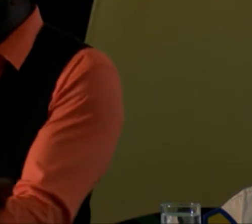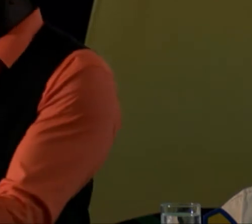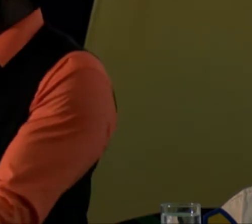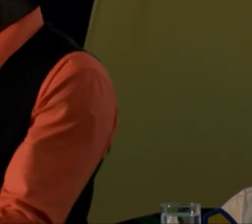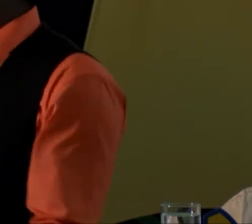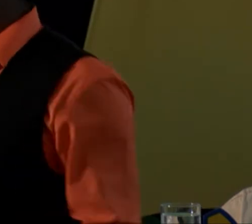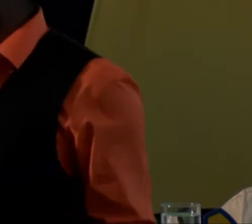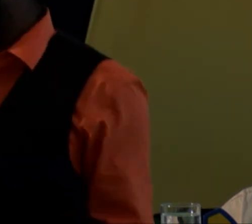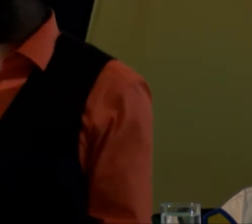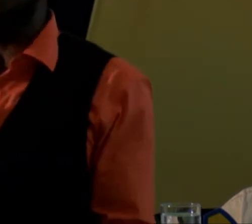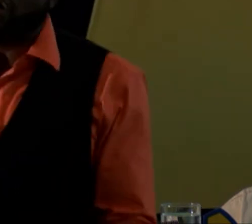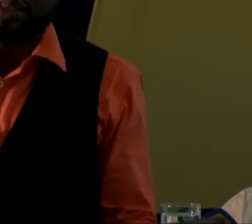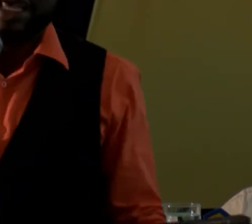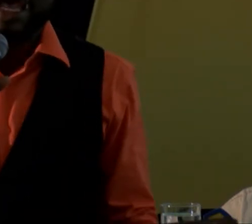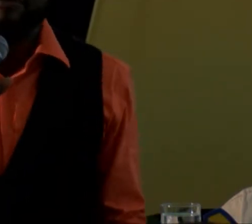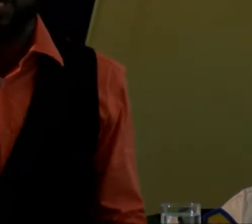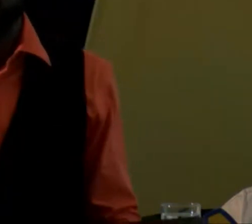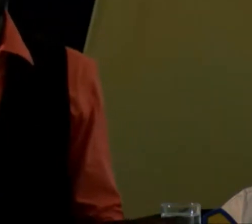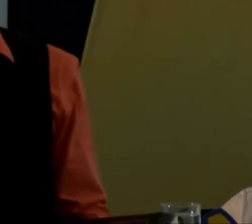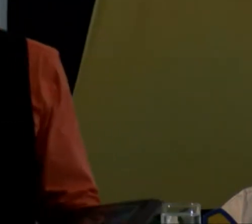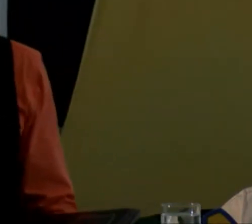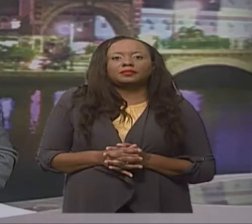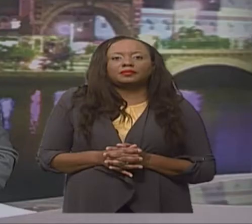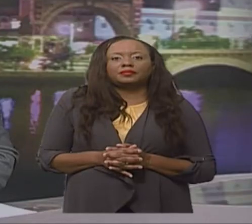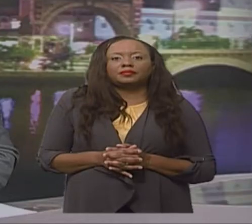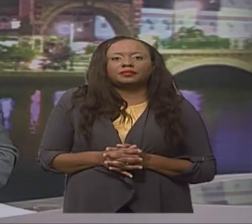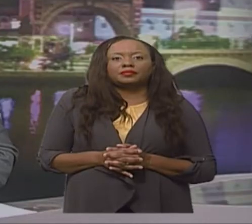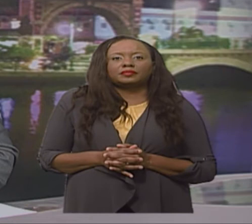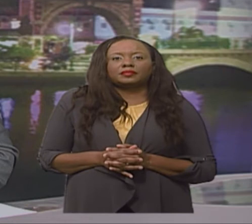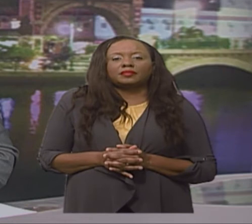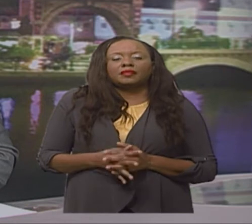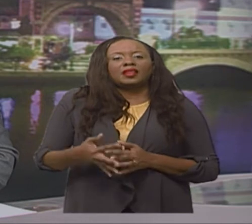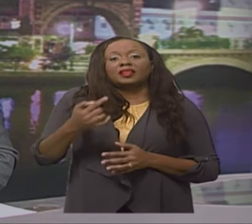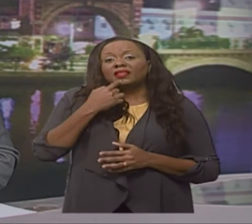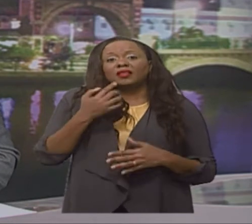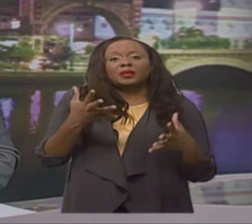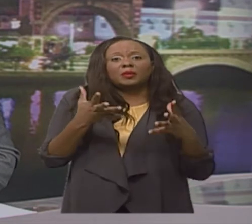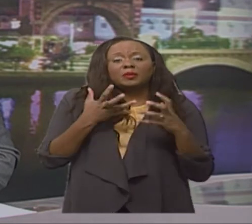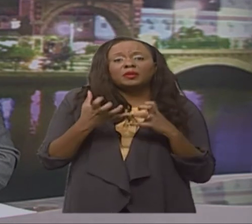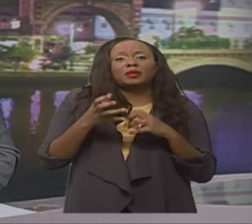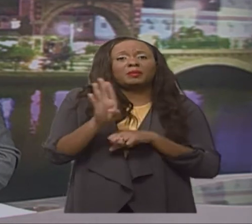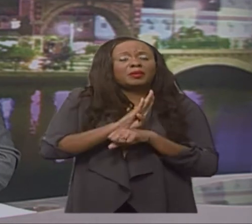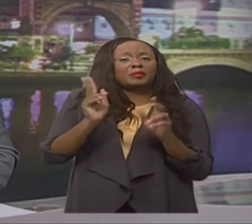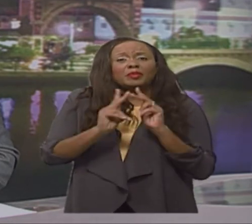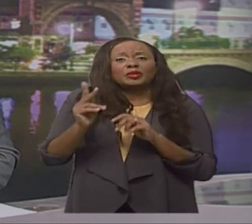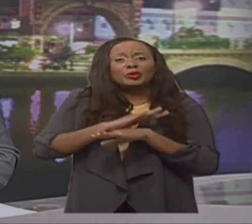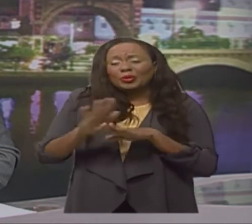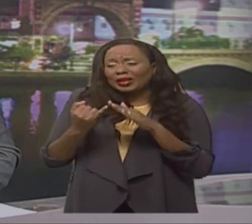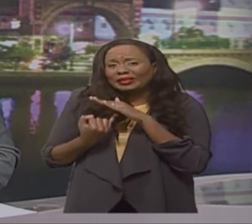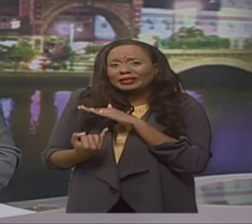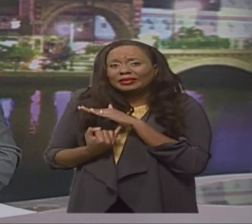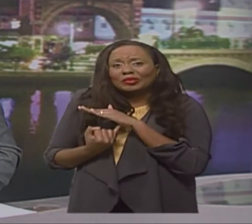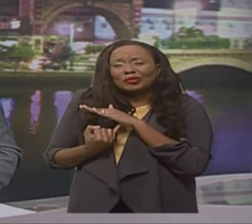and my wife can confirm to you, that I get all day, every day now. And Mr. Lin is also pleading with Barbadians not to isolate themselves